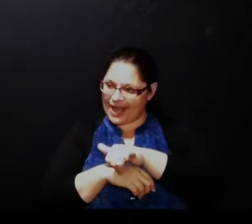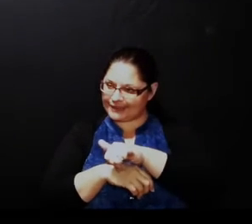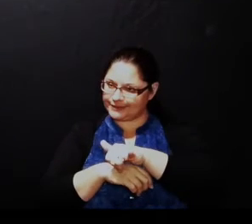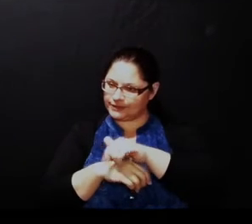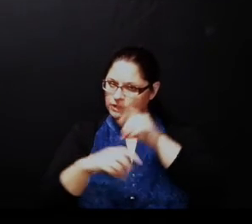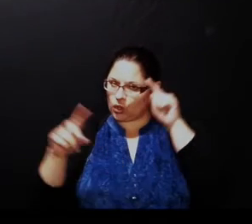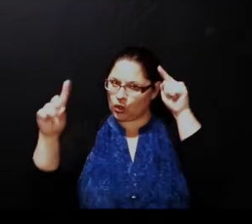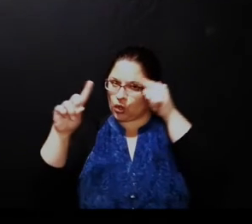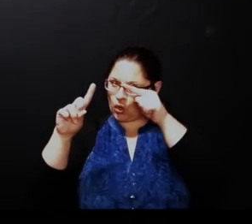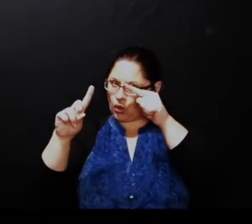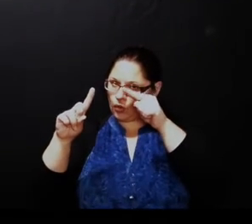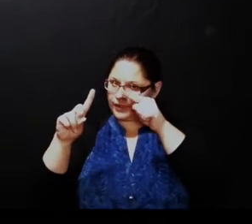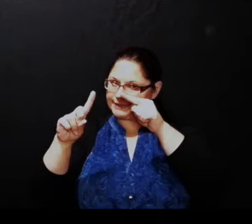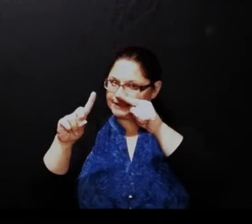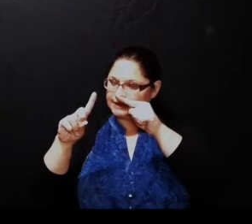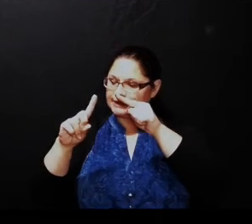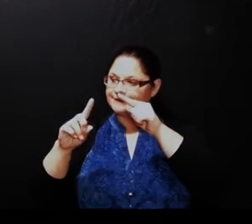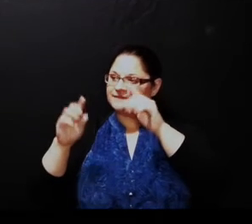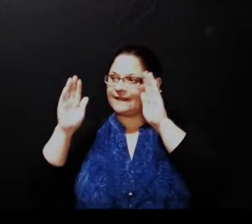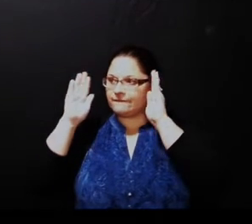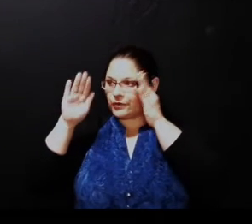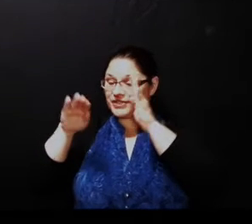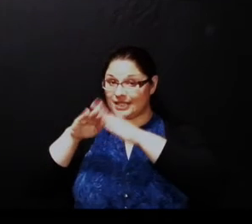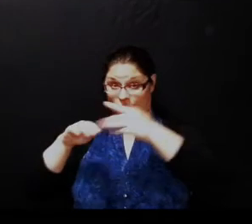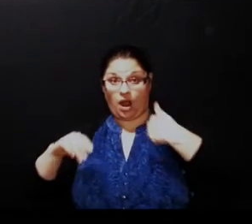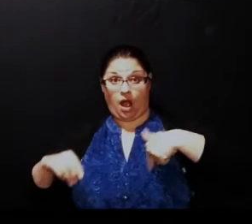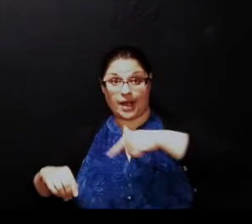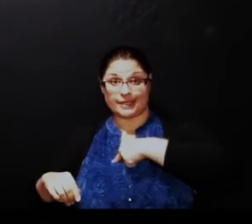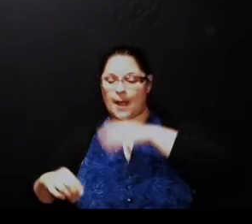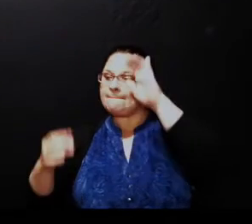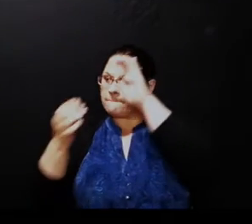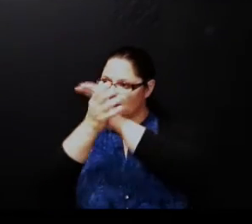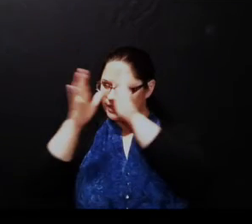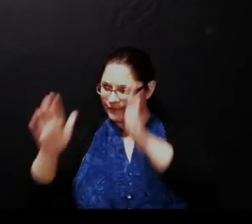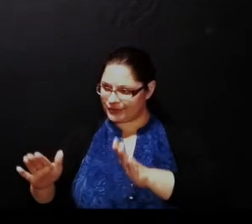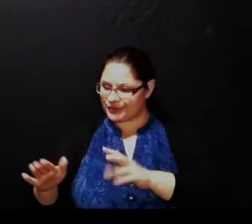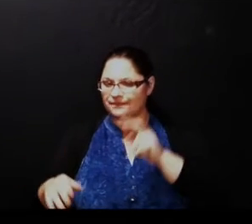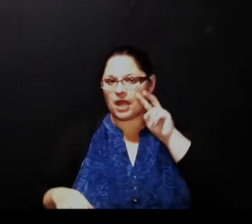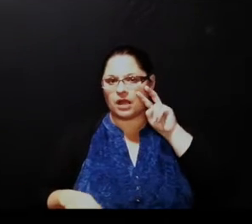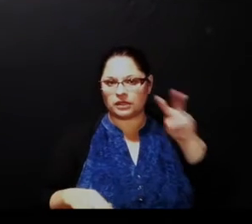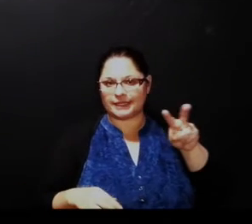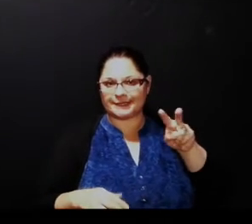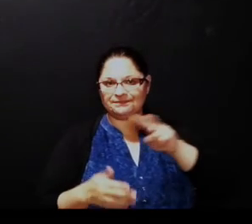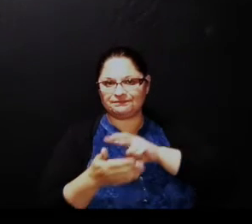know him, who follow him. Look at verse 25 of John 12.